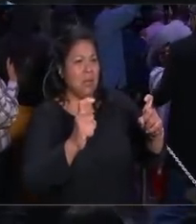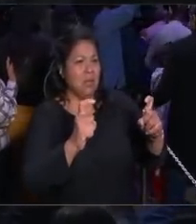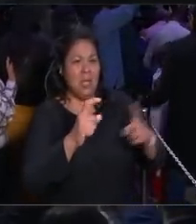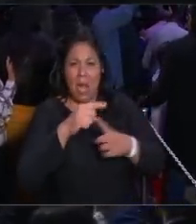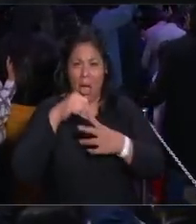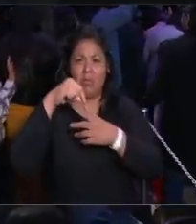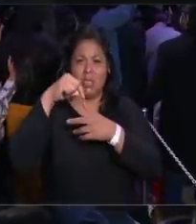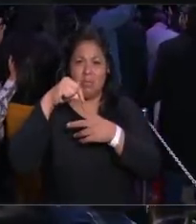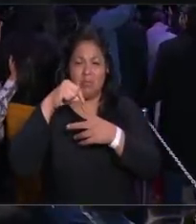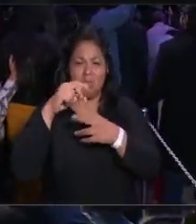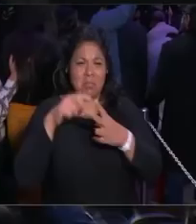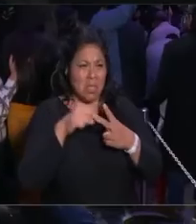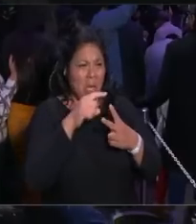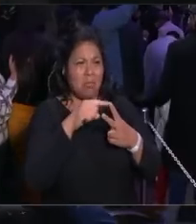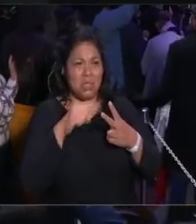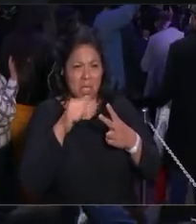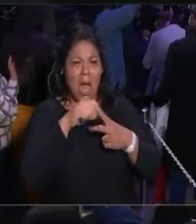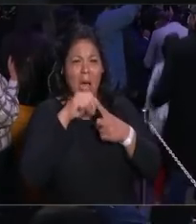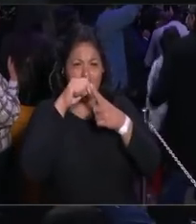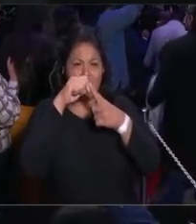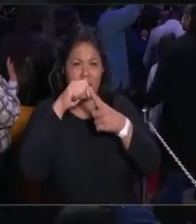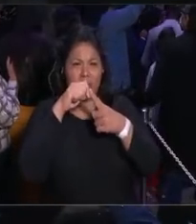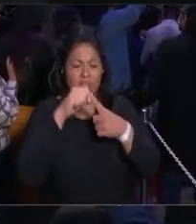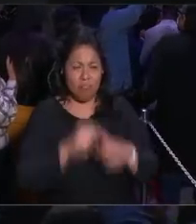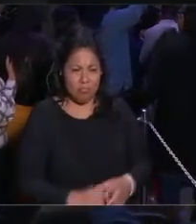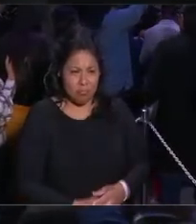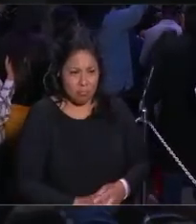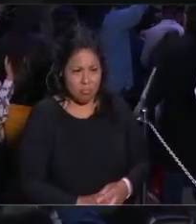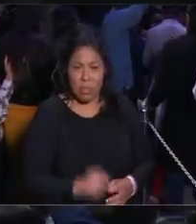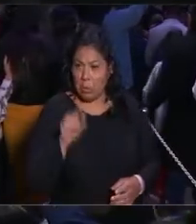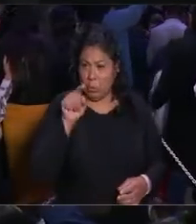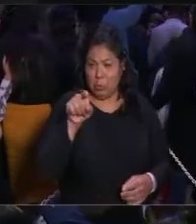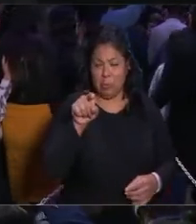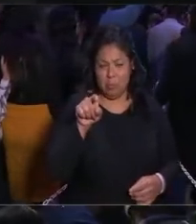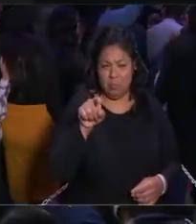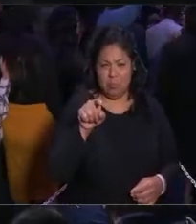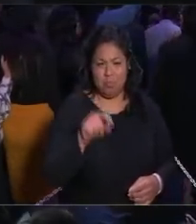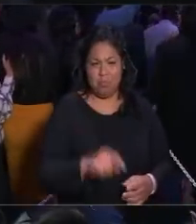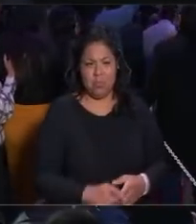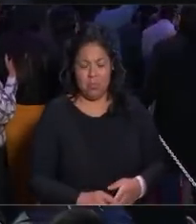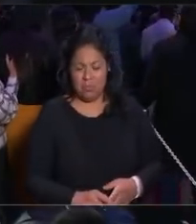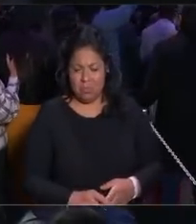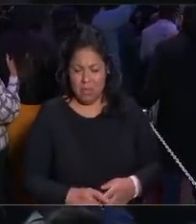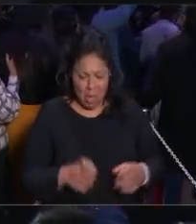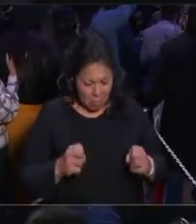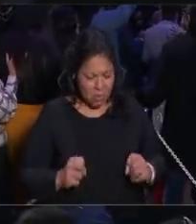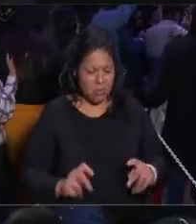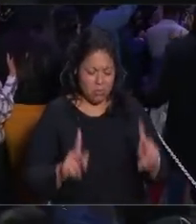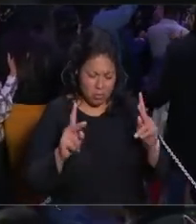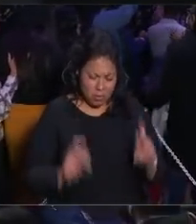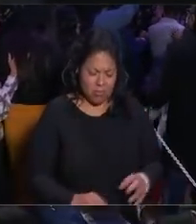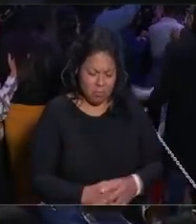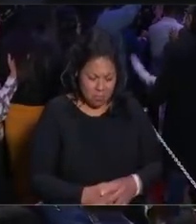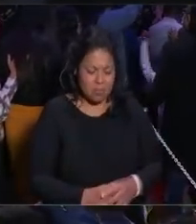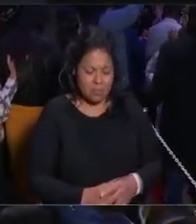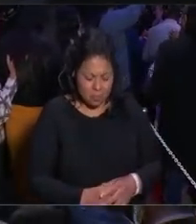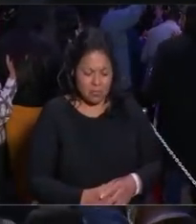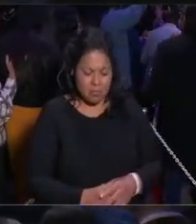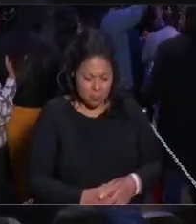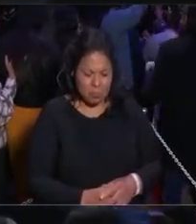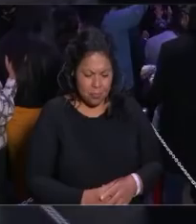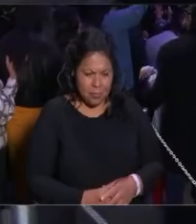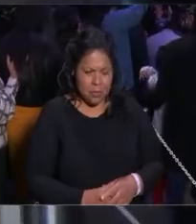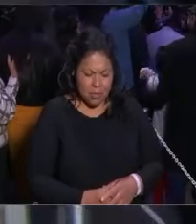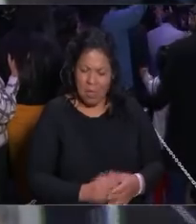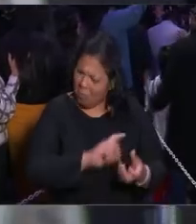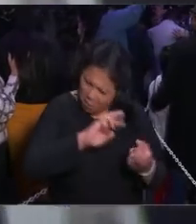alternative. Te voy a dar una alternativa. You. I'm going to give you an alternative. Te voy a dar una alternativa. Why